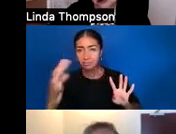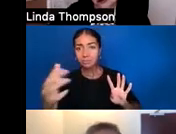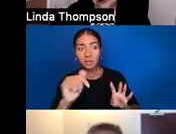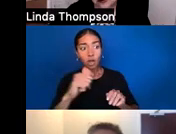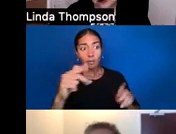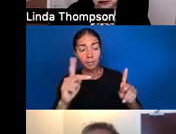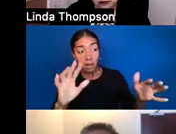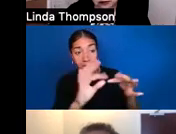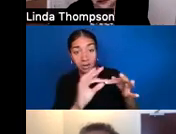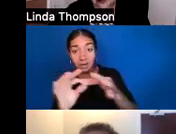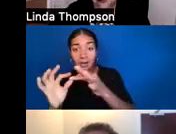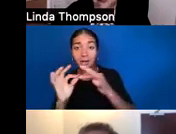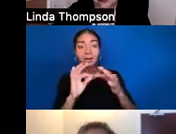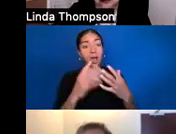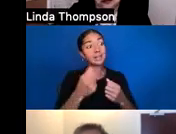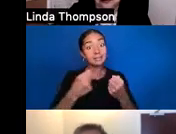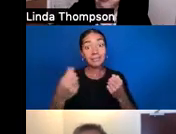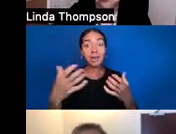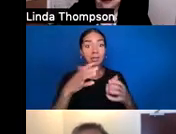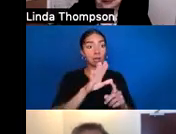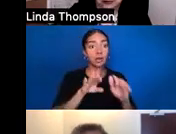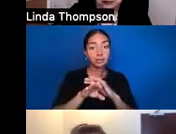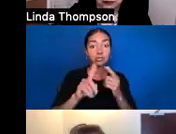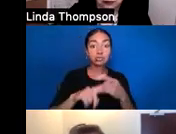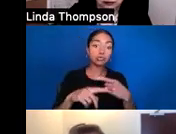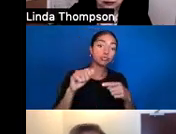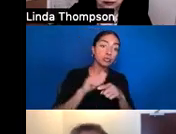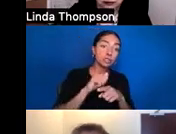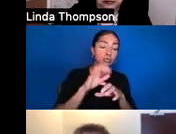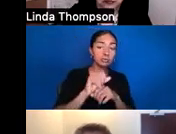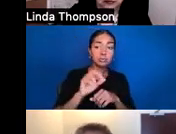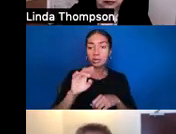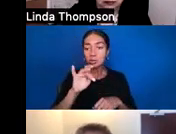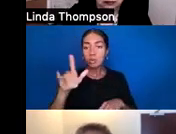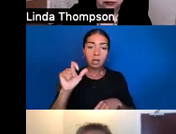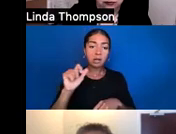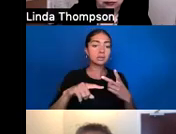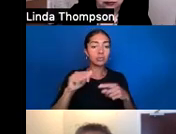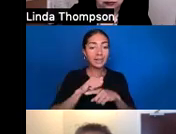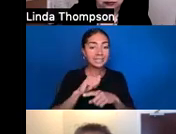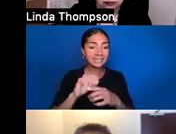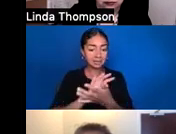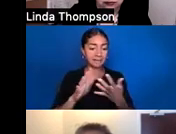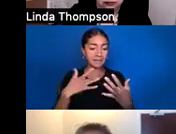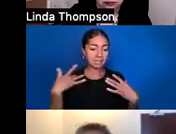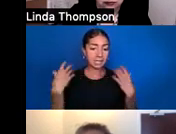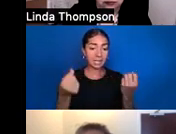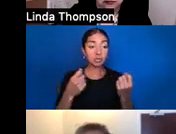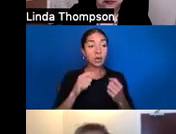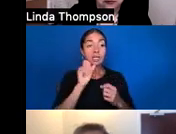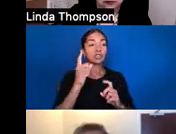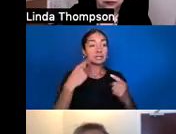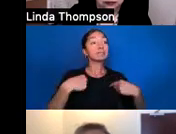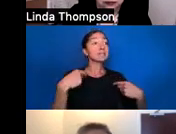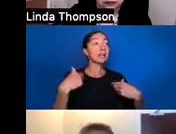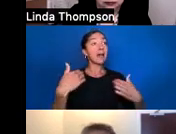rituals and practices that are healing, right? So I don't become like a sole source of light or information, right? You